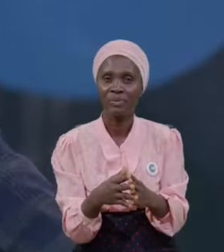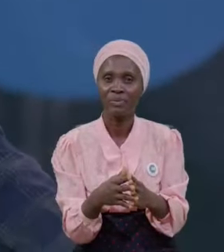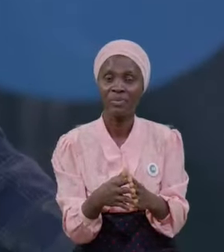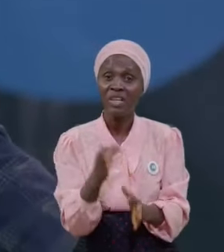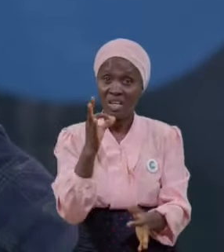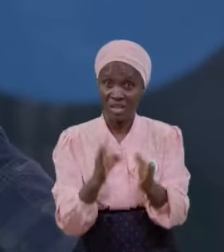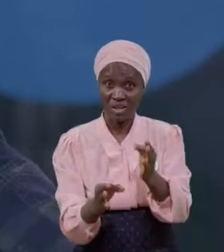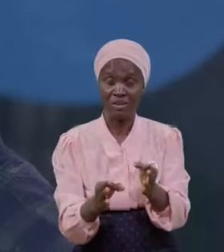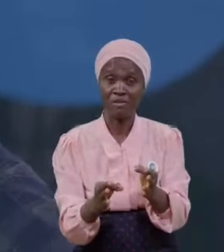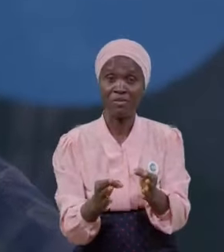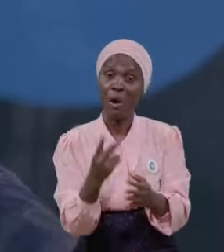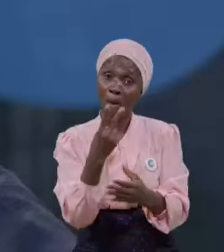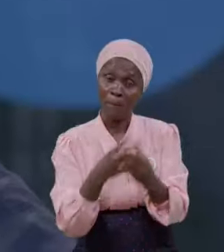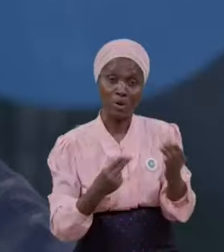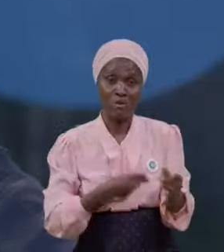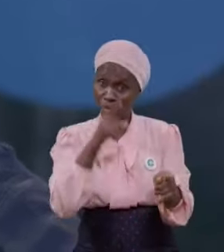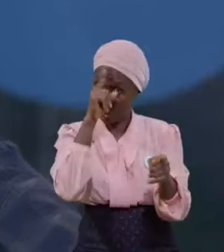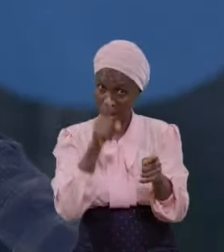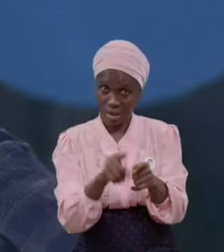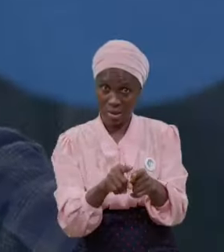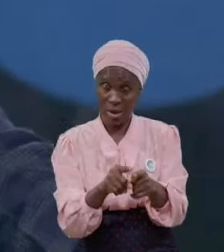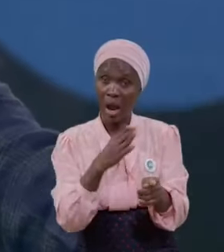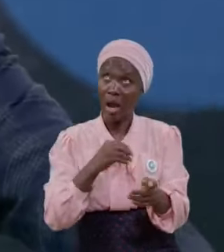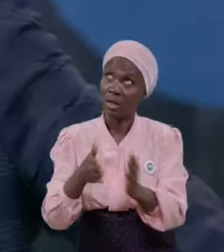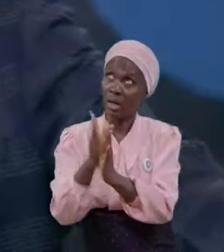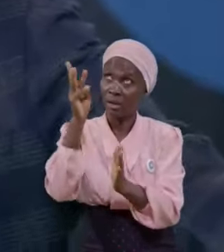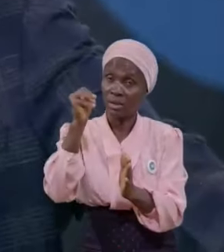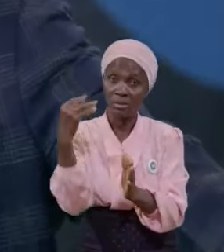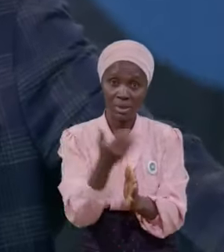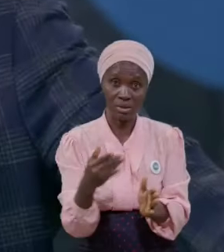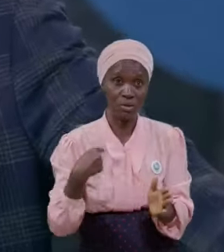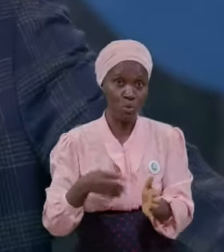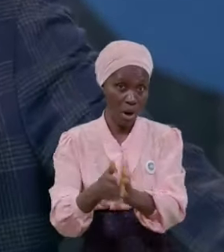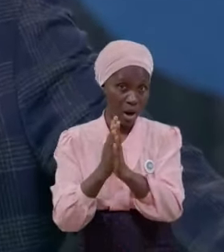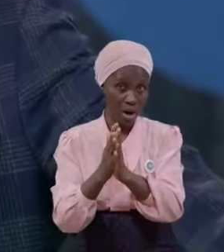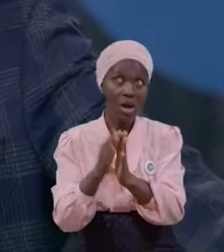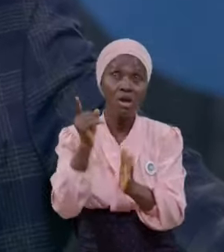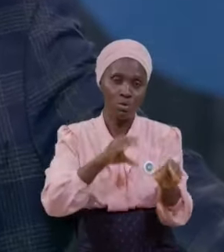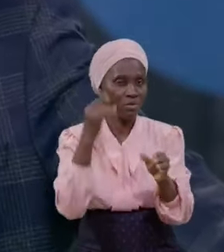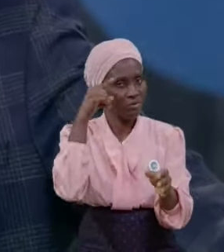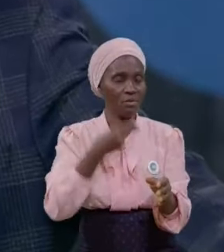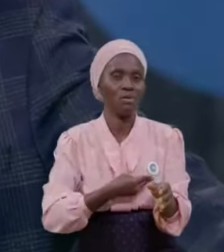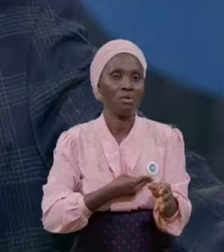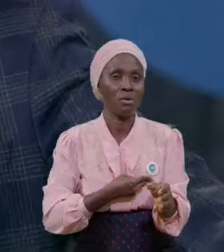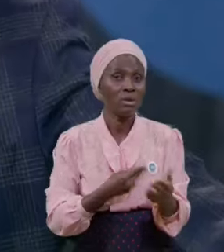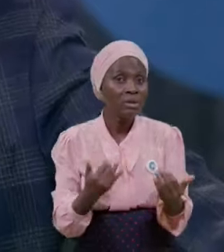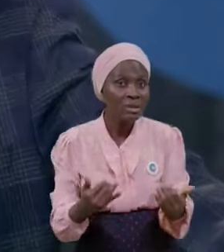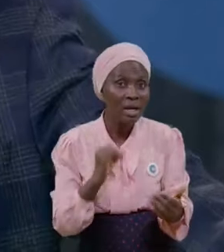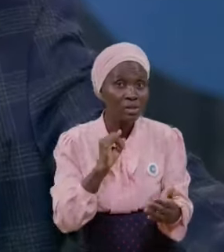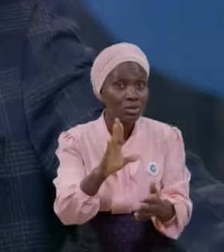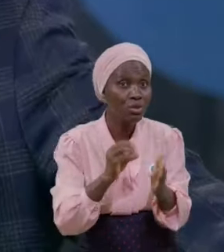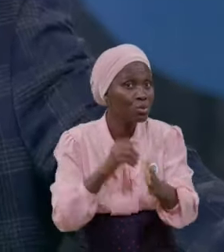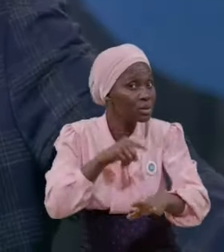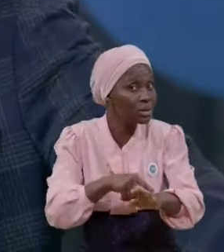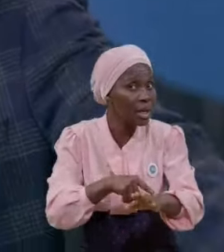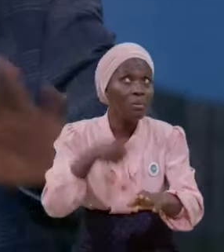will do it for us. This is your time. Write your name in the book of life. That's an actual Christian there. That's